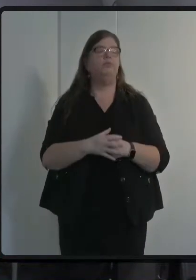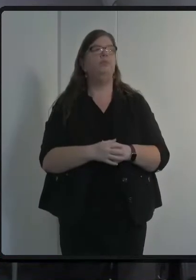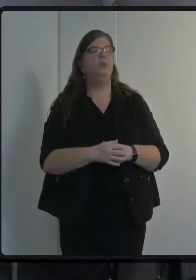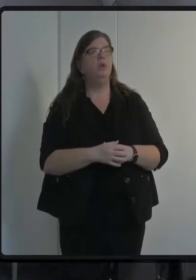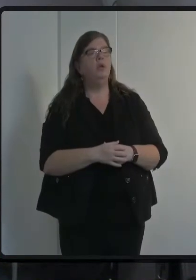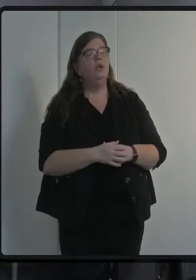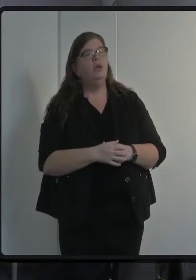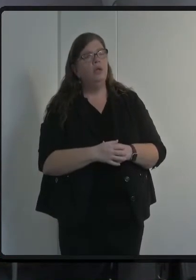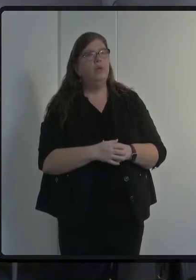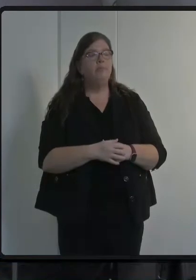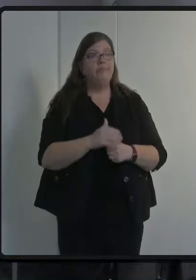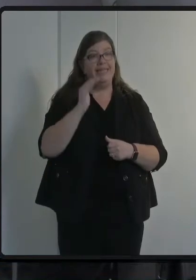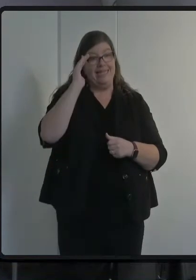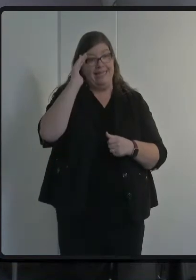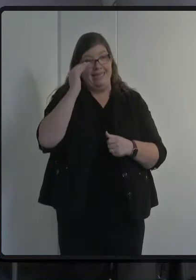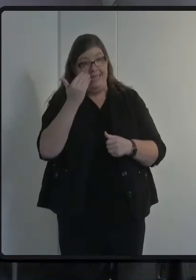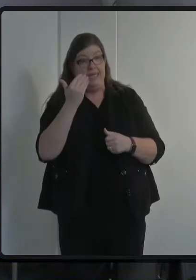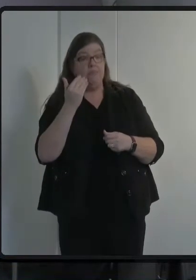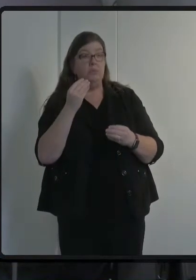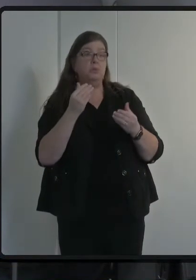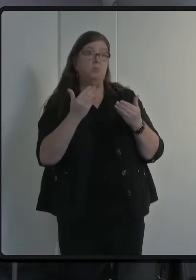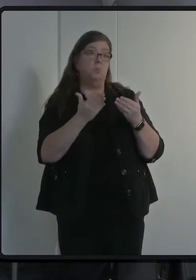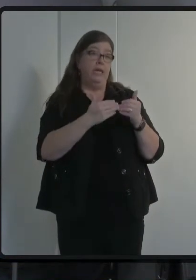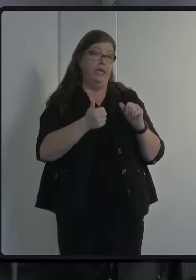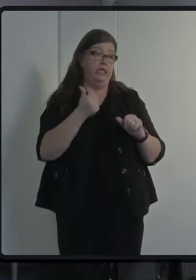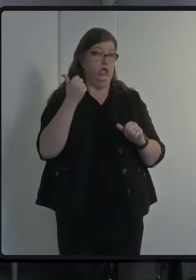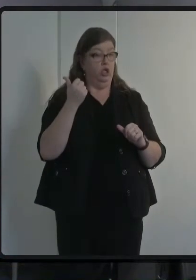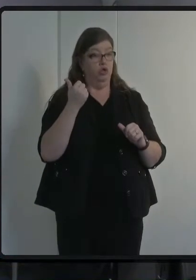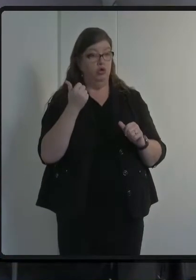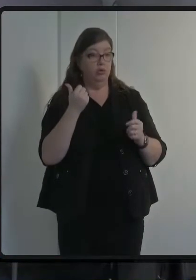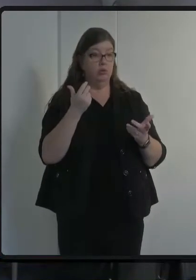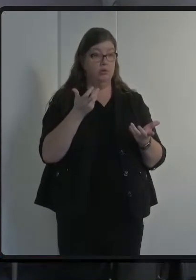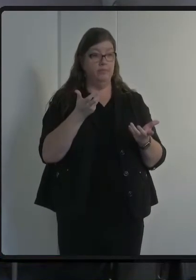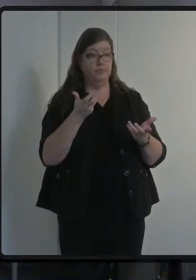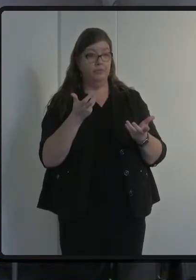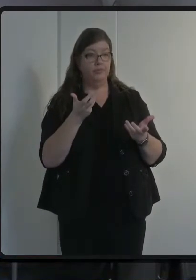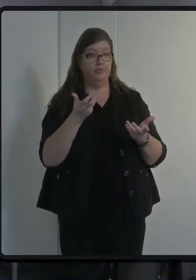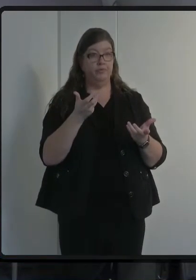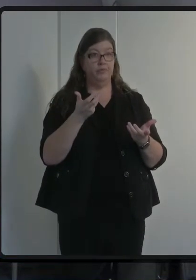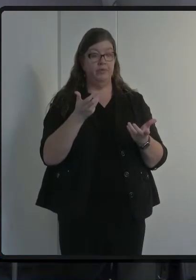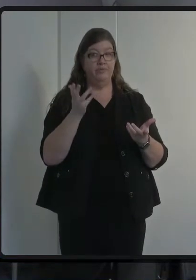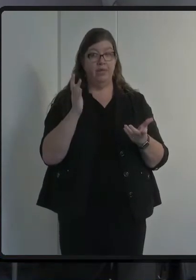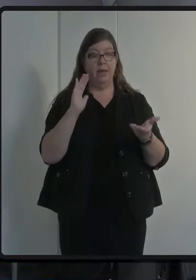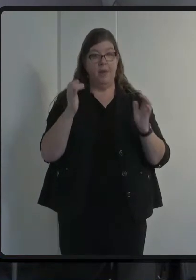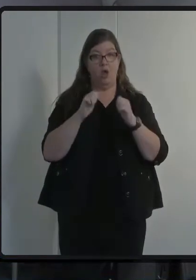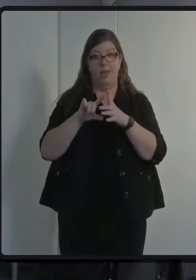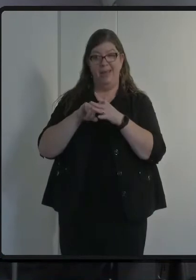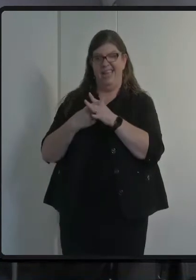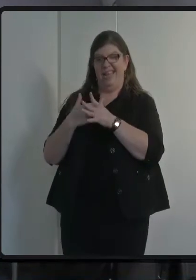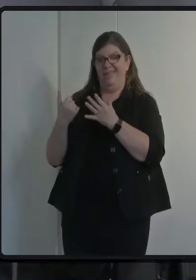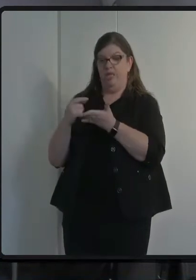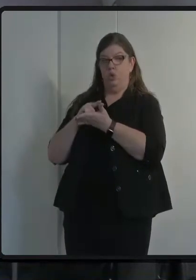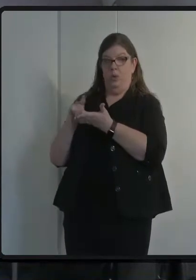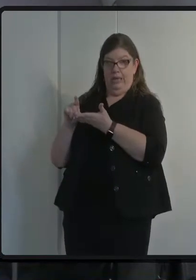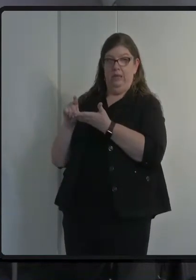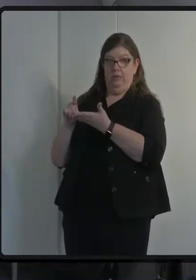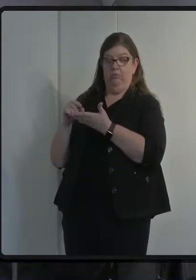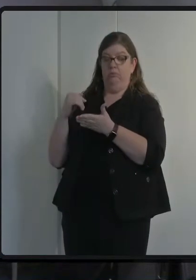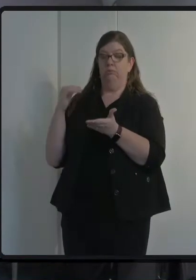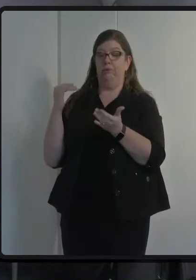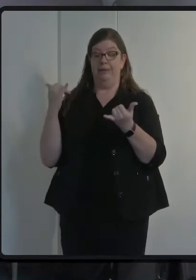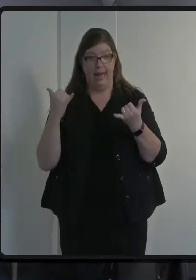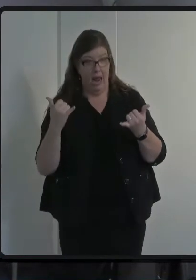It seems a little easier from the beginning of the week, just because of the fact